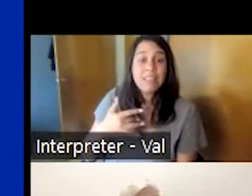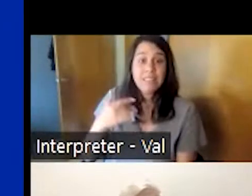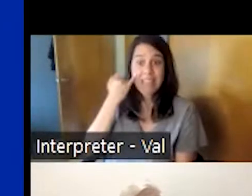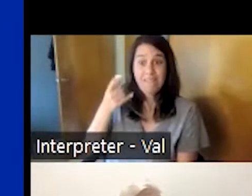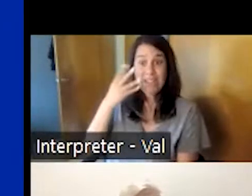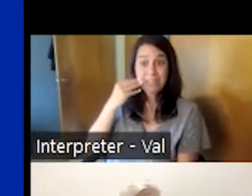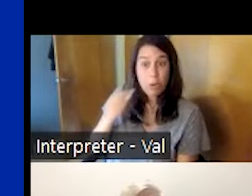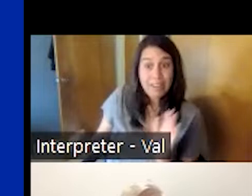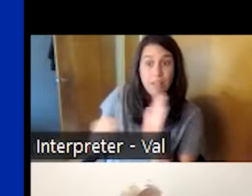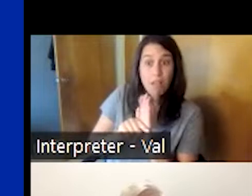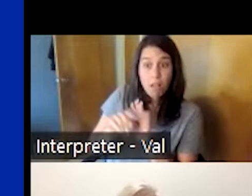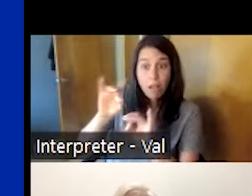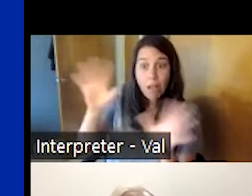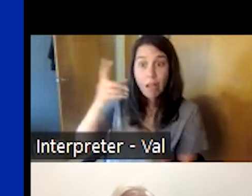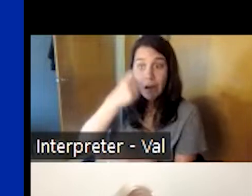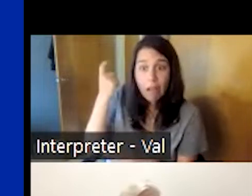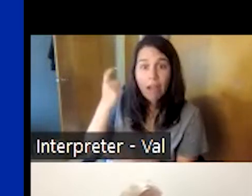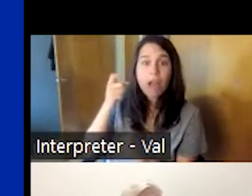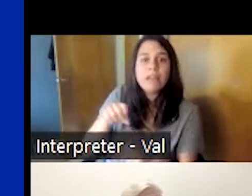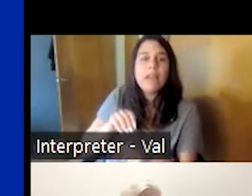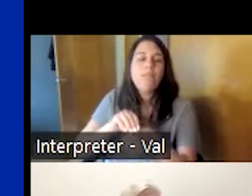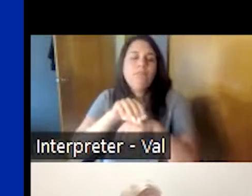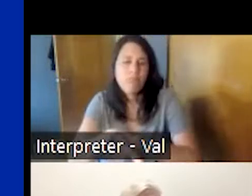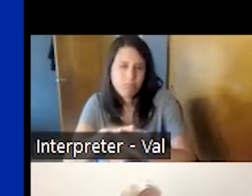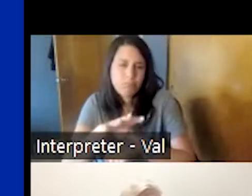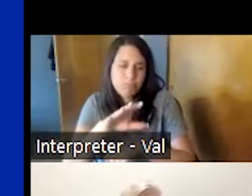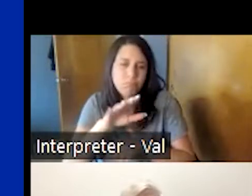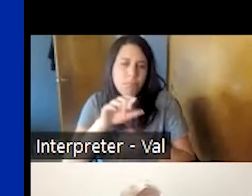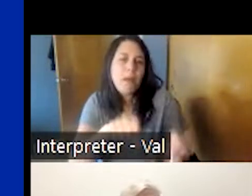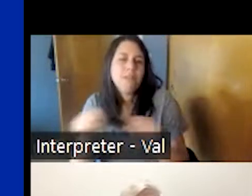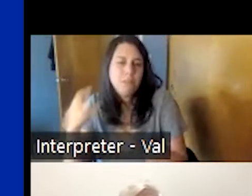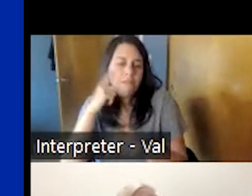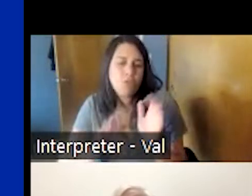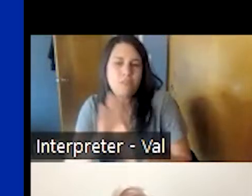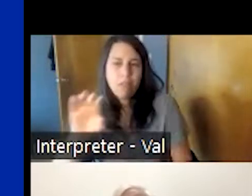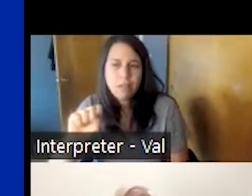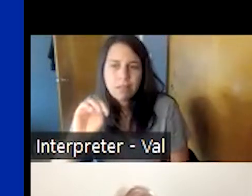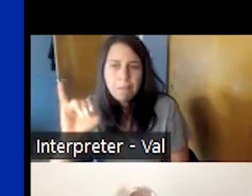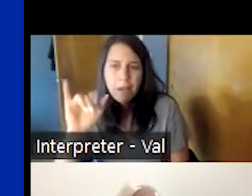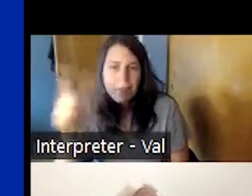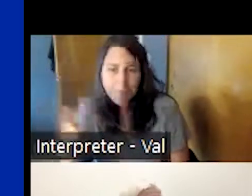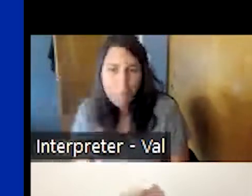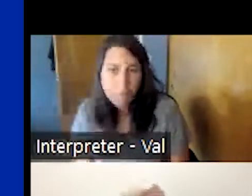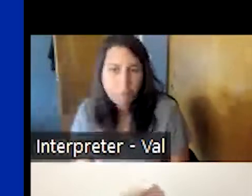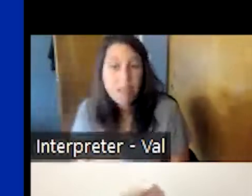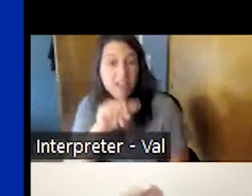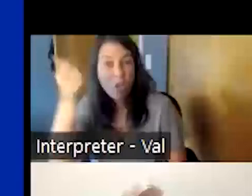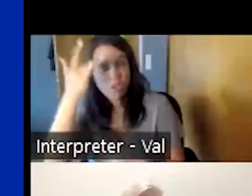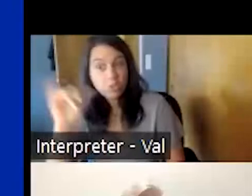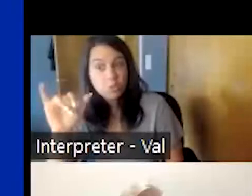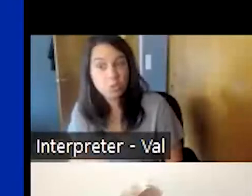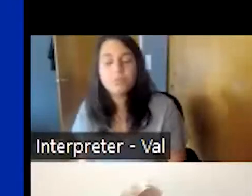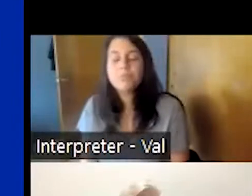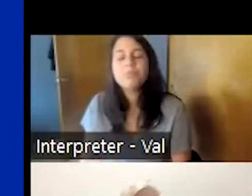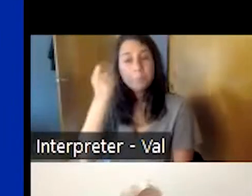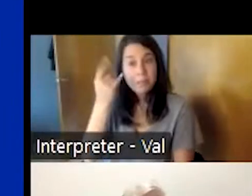a serious mental illness, a broad range of different mental illnesses as well. And we also know that once people develop a serious mental